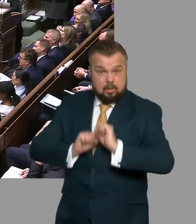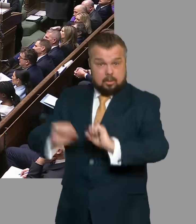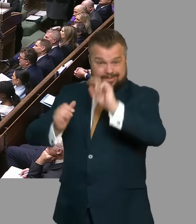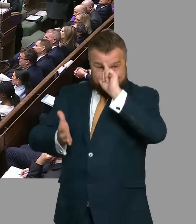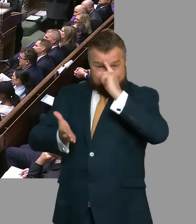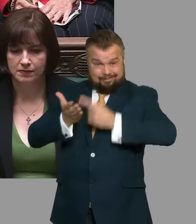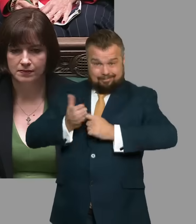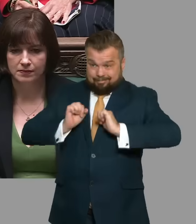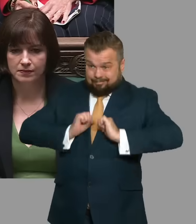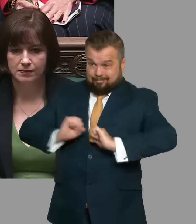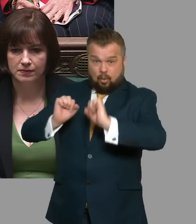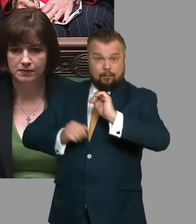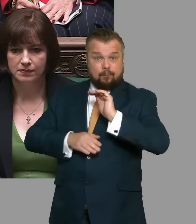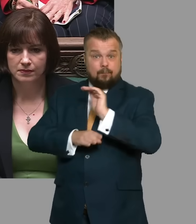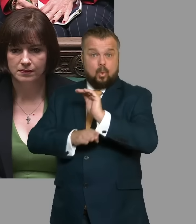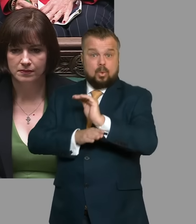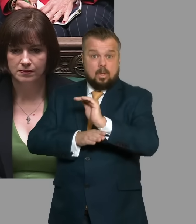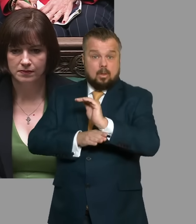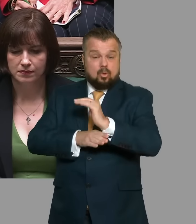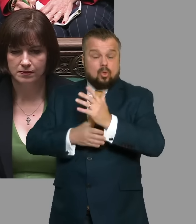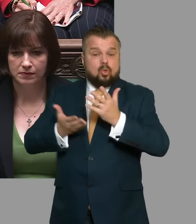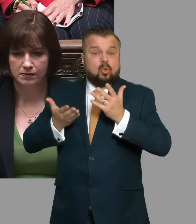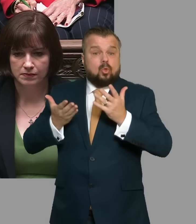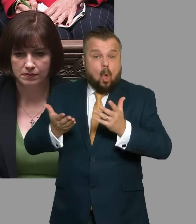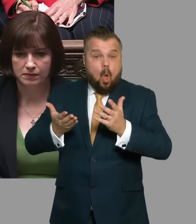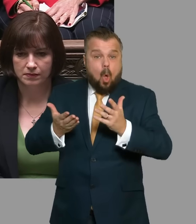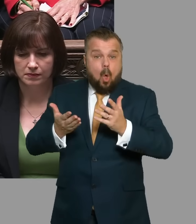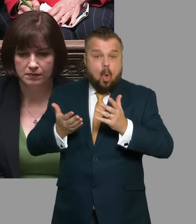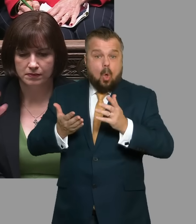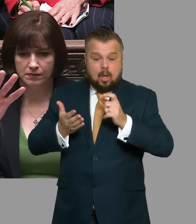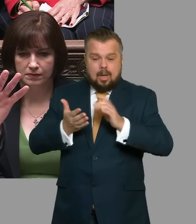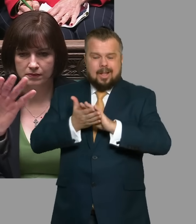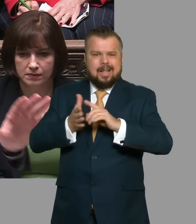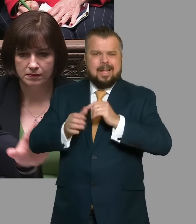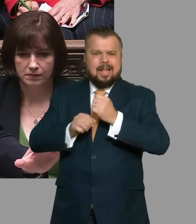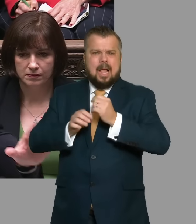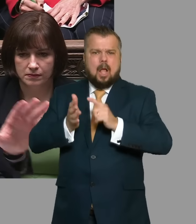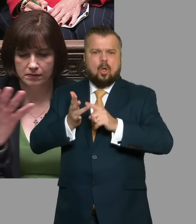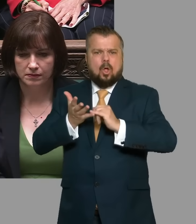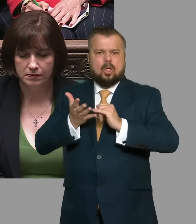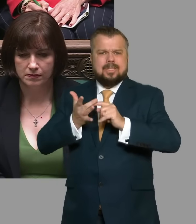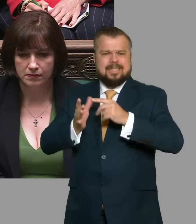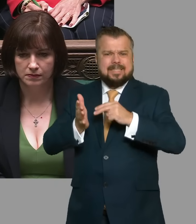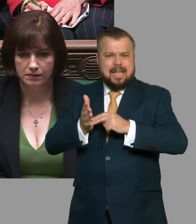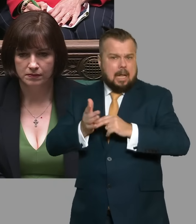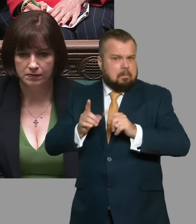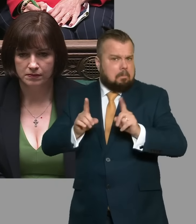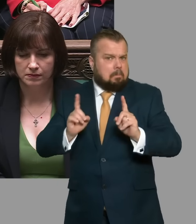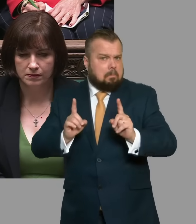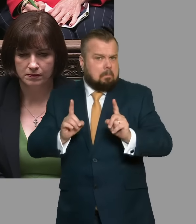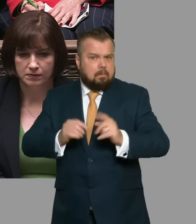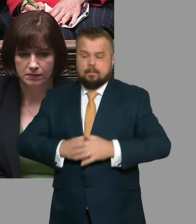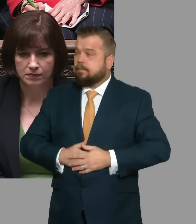Mr. Speaker, I've made out my position on Greenland absolutely clear on Monday and a moment